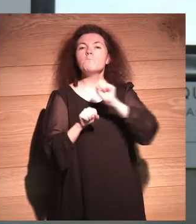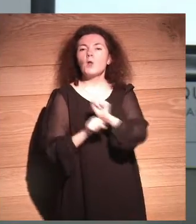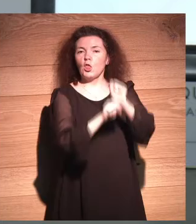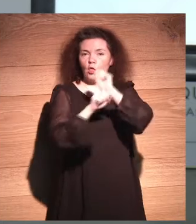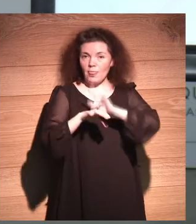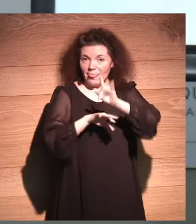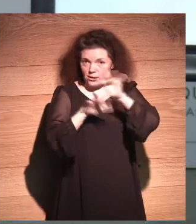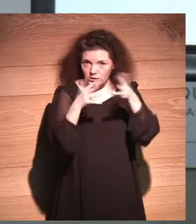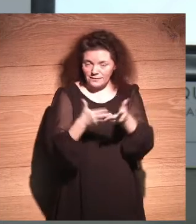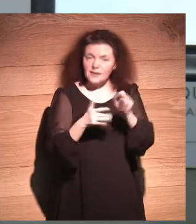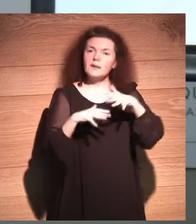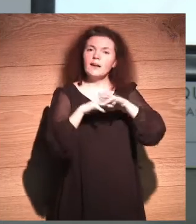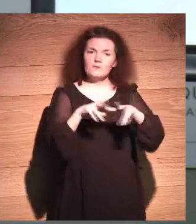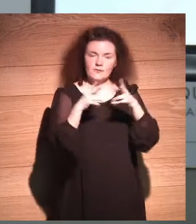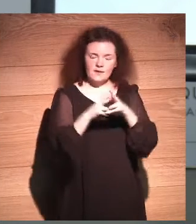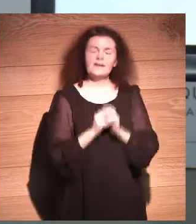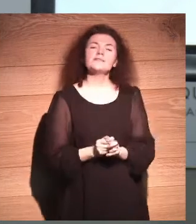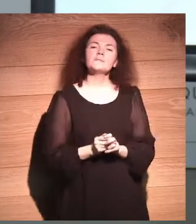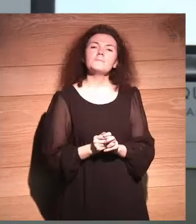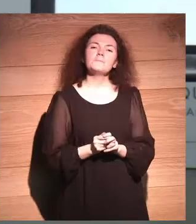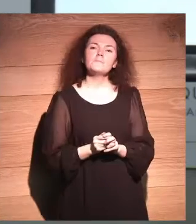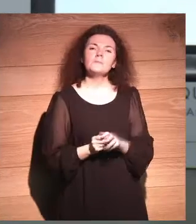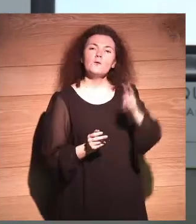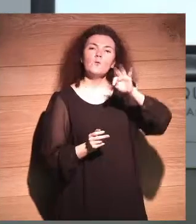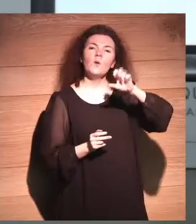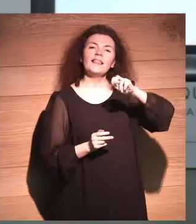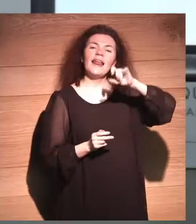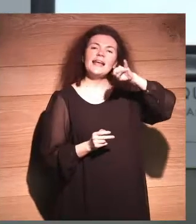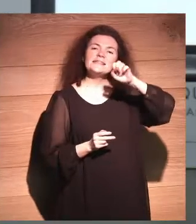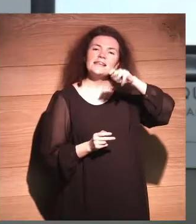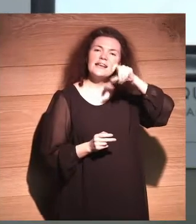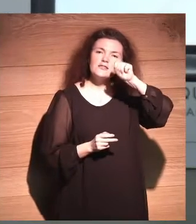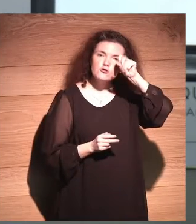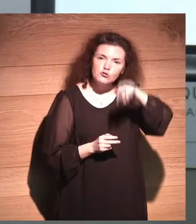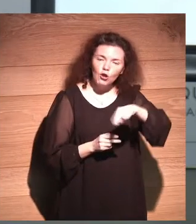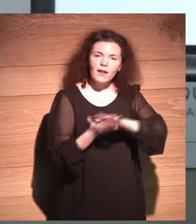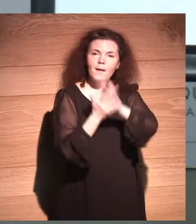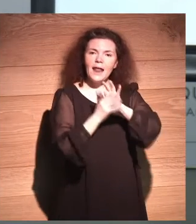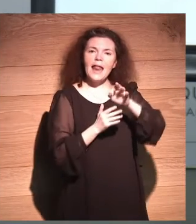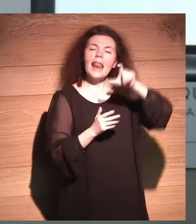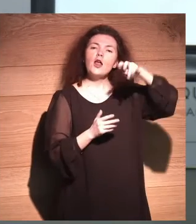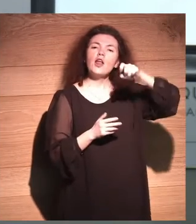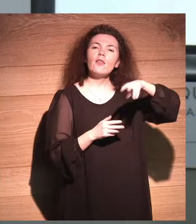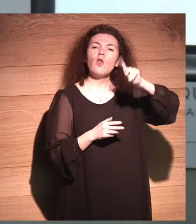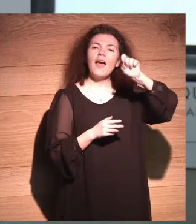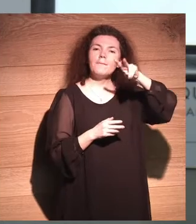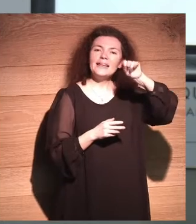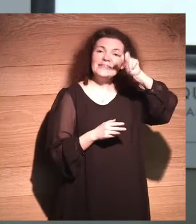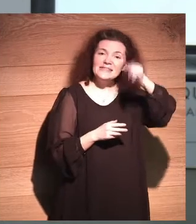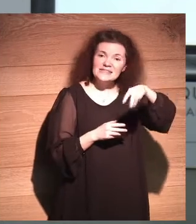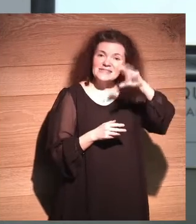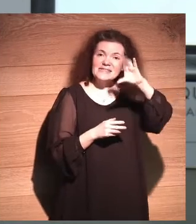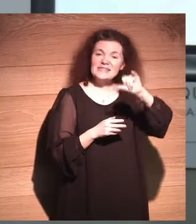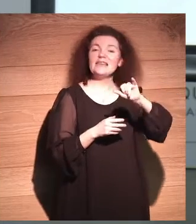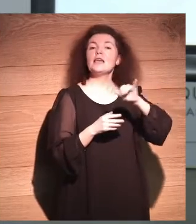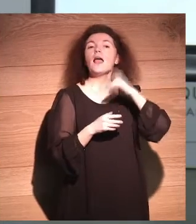talk about data protection and the internet and social media, Mr. Sanson talking about Leonardo